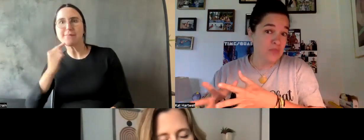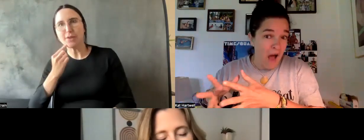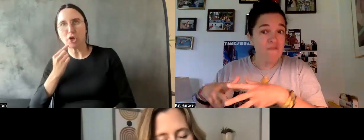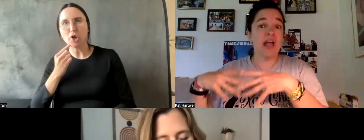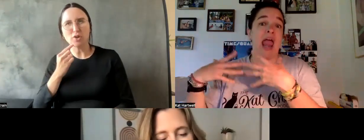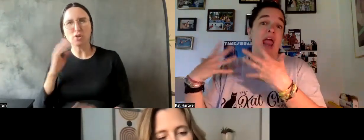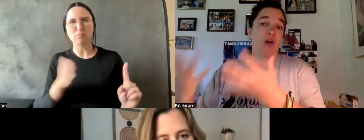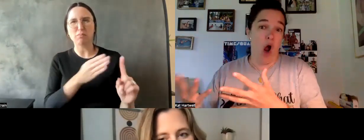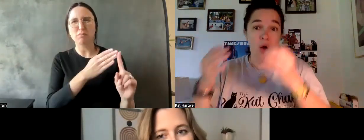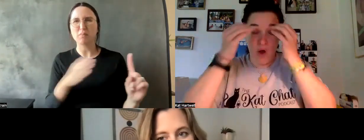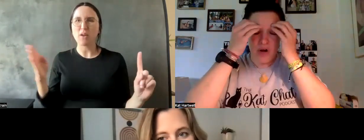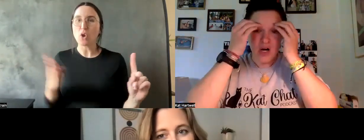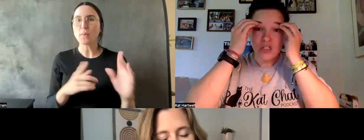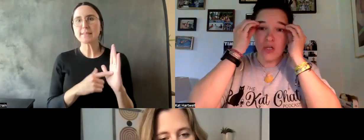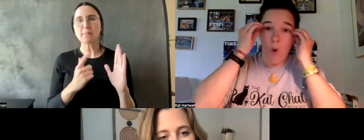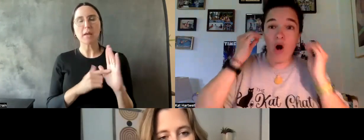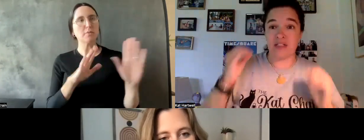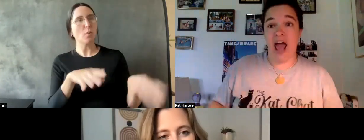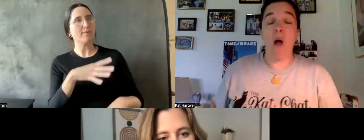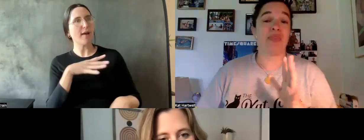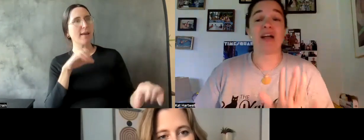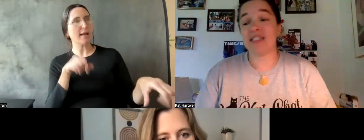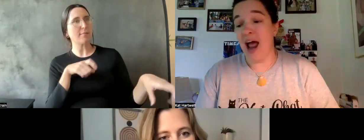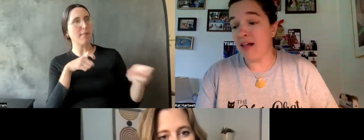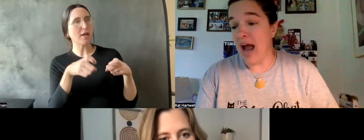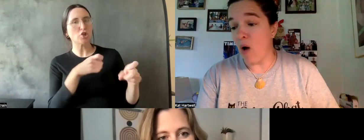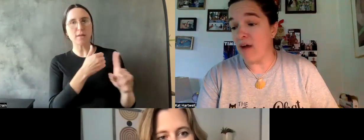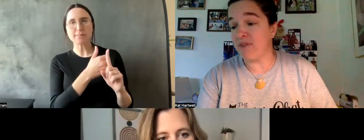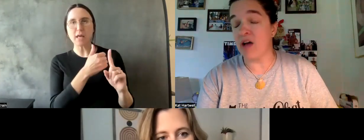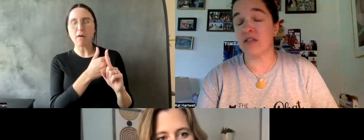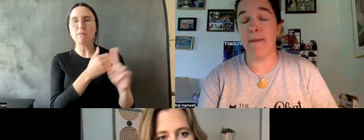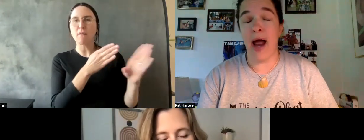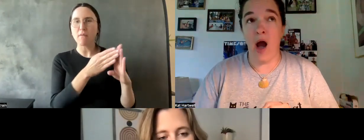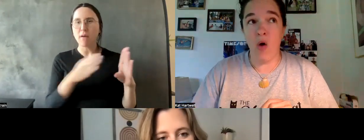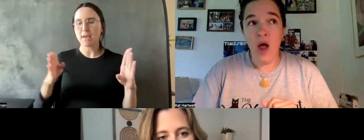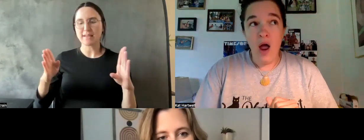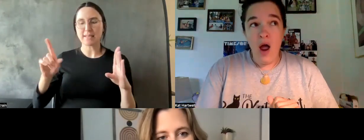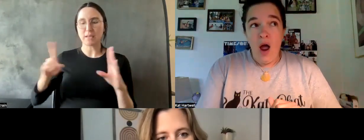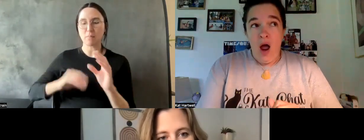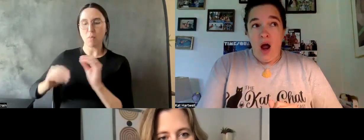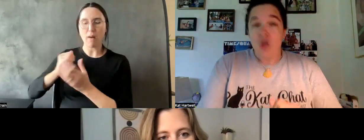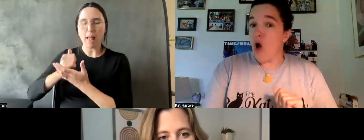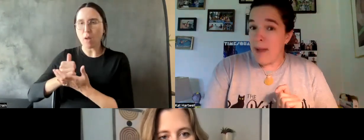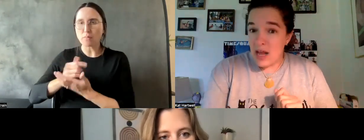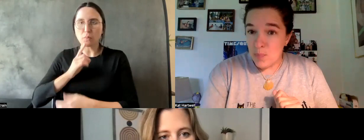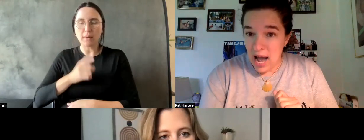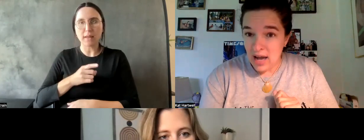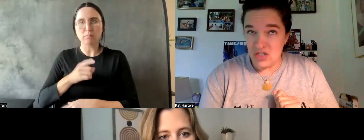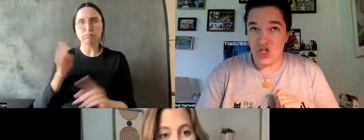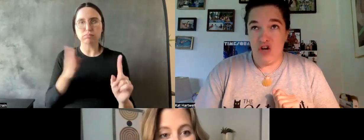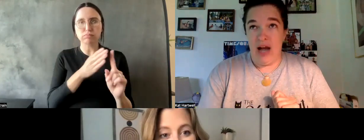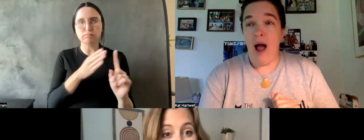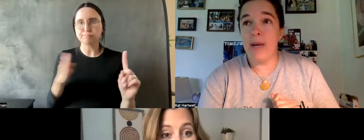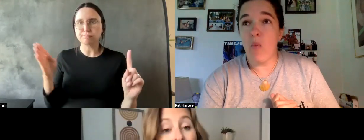by themselves and along with support and help. That's exactly how I felt about traumatic